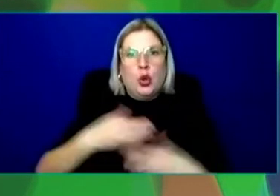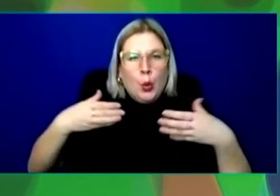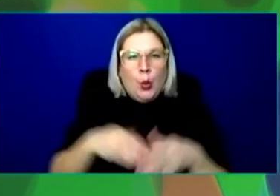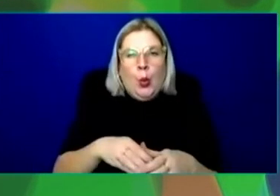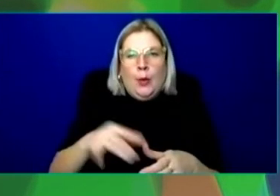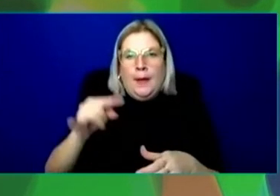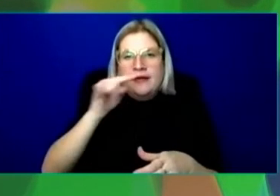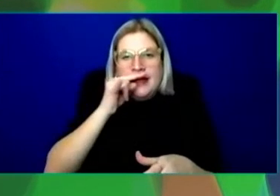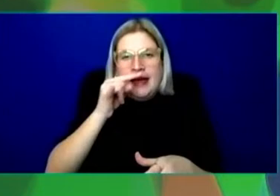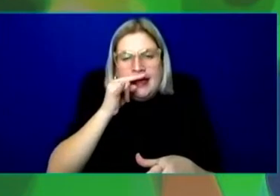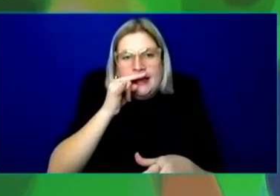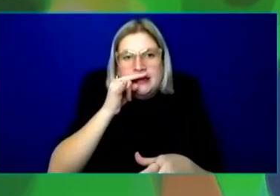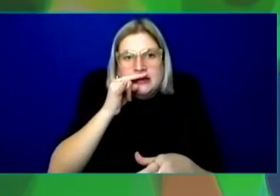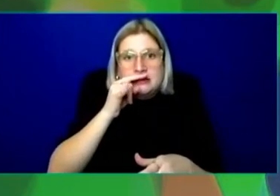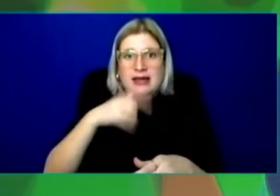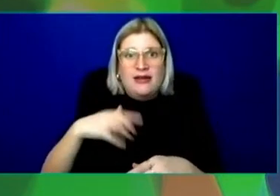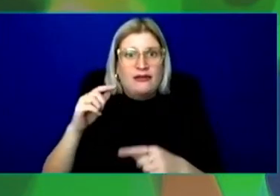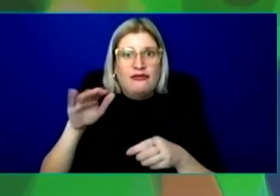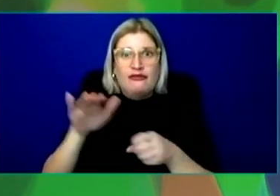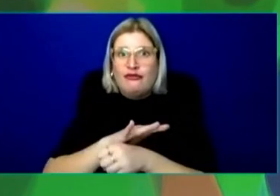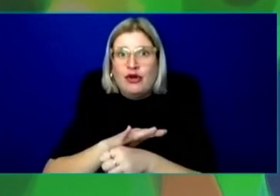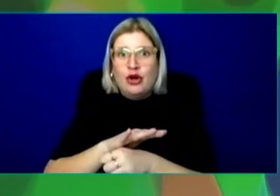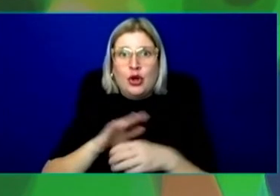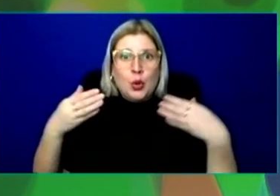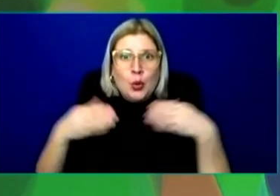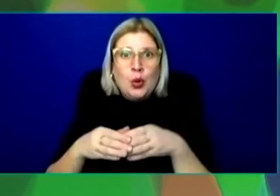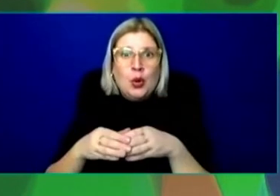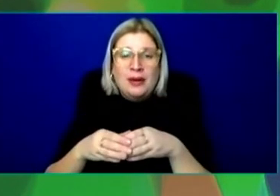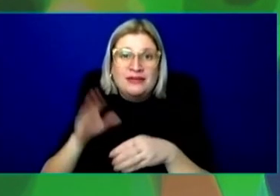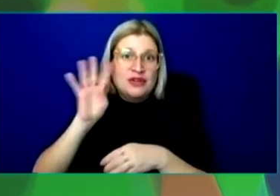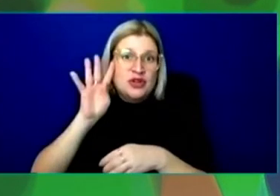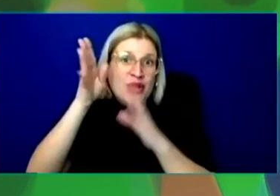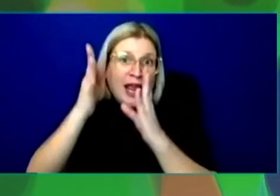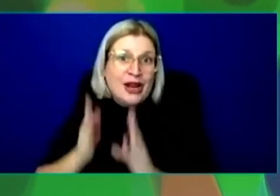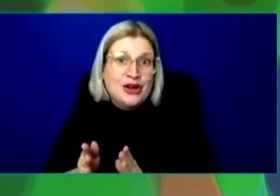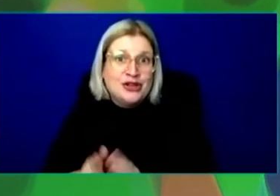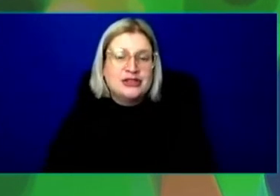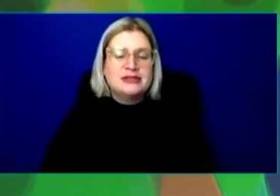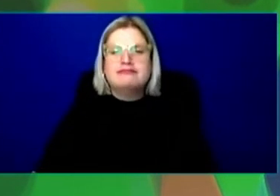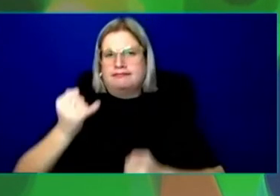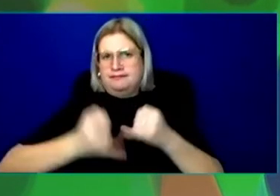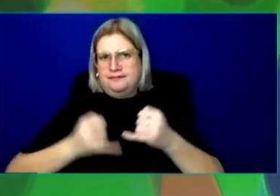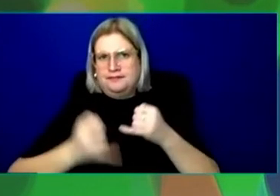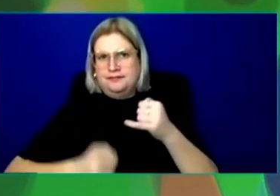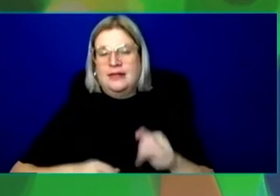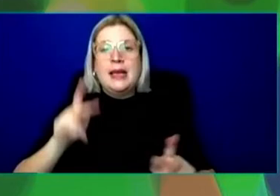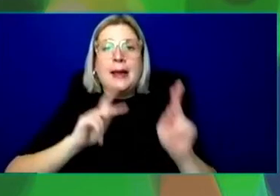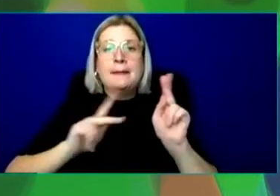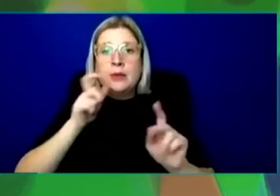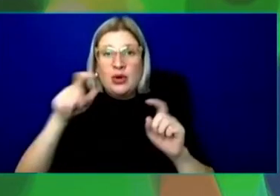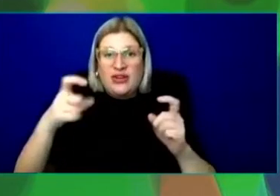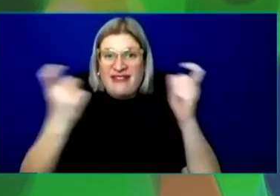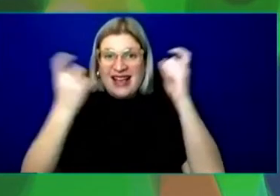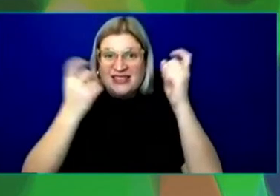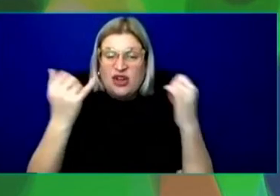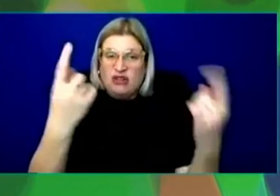an entire cohort of creators. And the last thing I want to add is that there are people who come to this festival who are